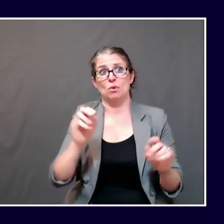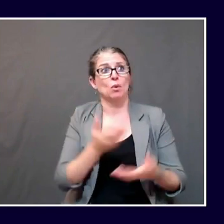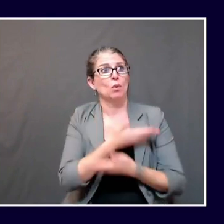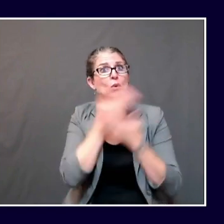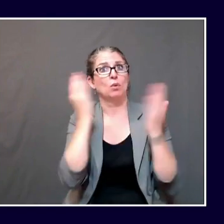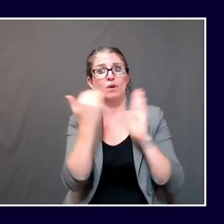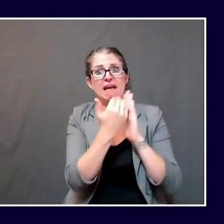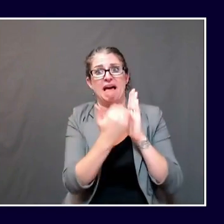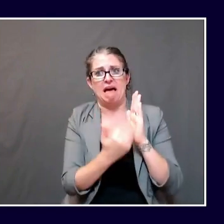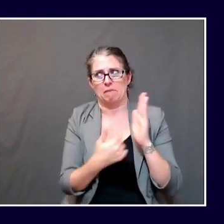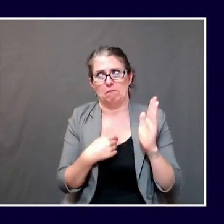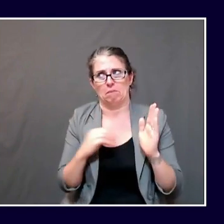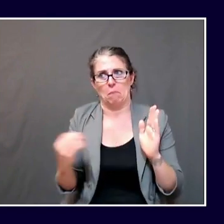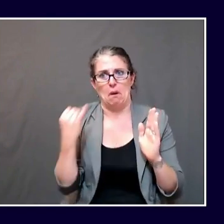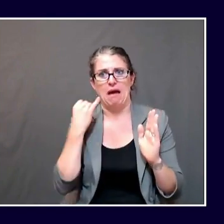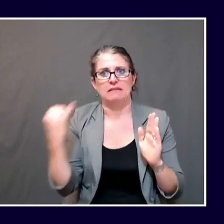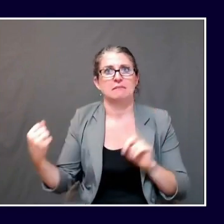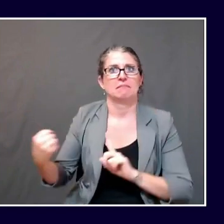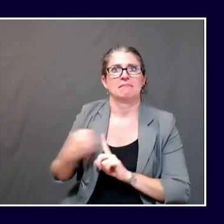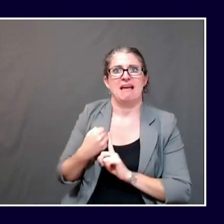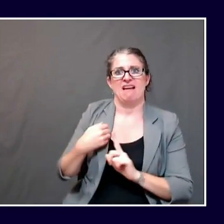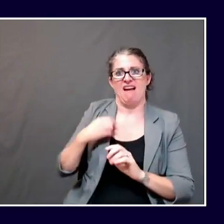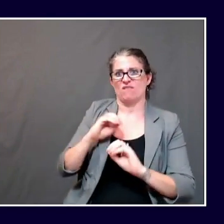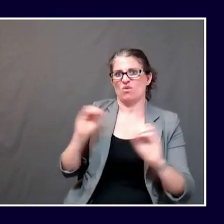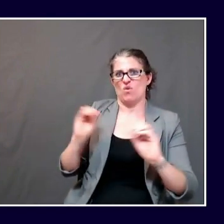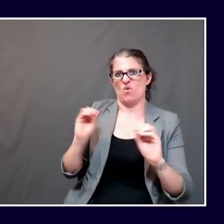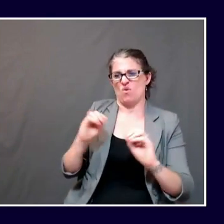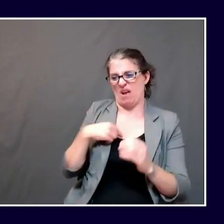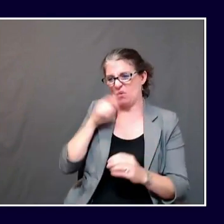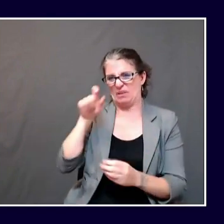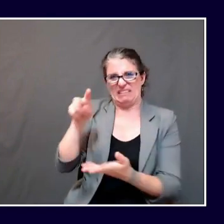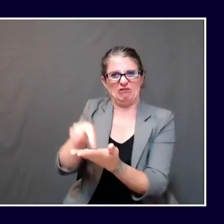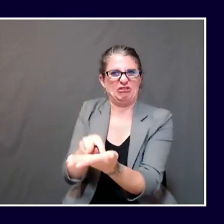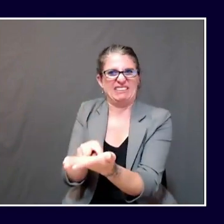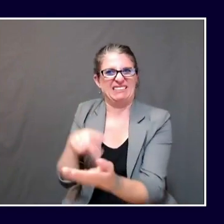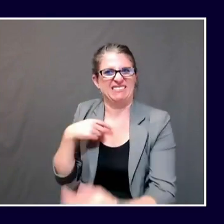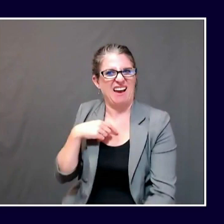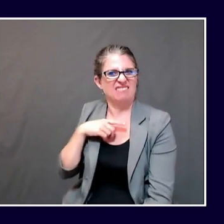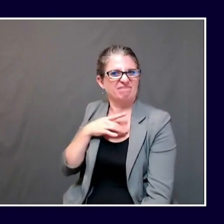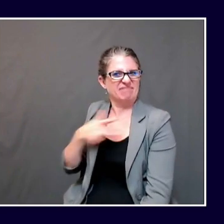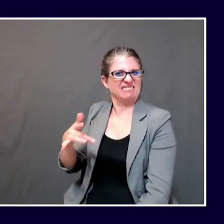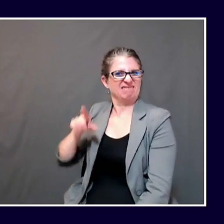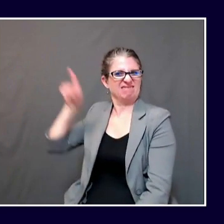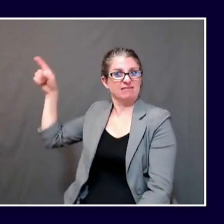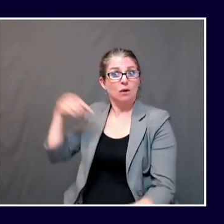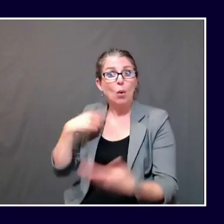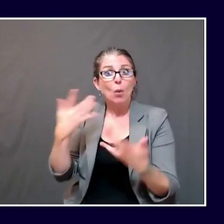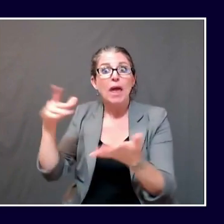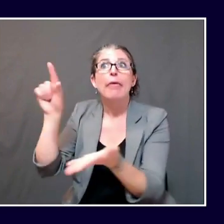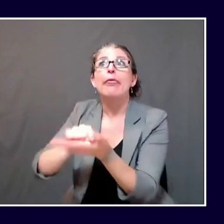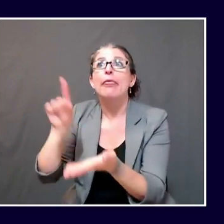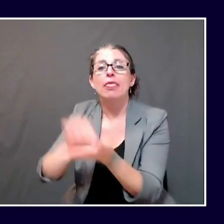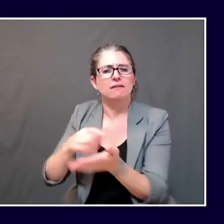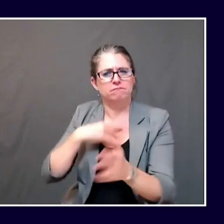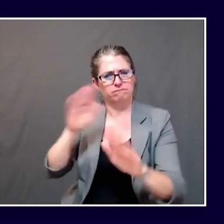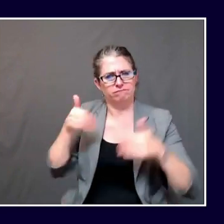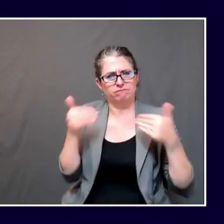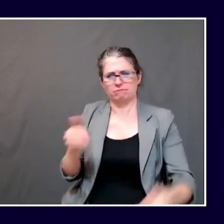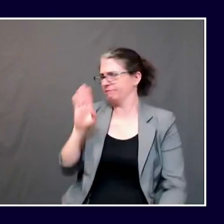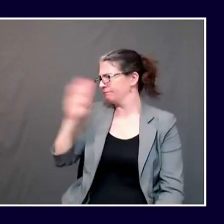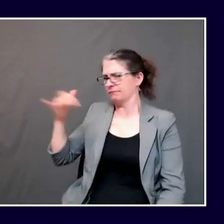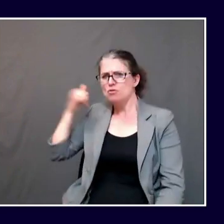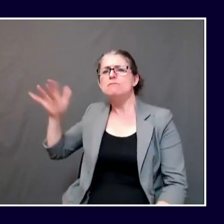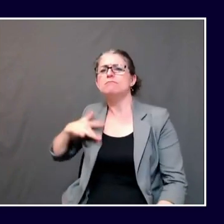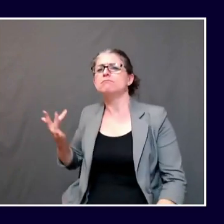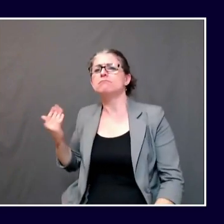to the experts at the CDC rather than waiting for them to publish something on their website. Again, can't speculate, haven't seen the